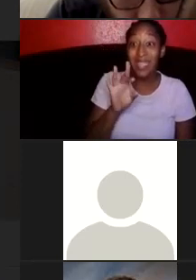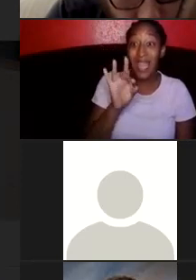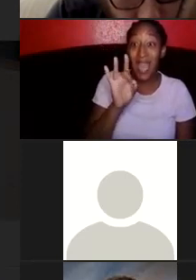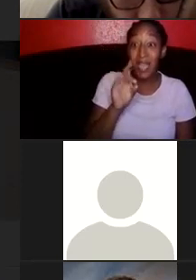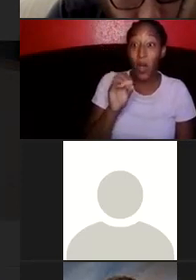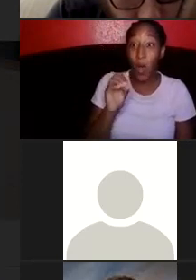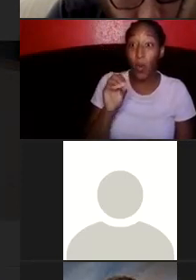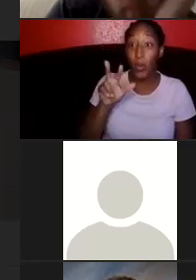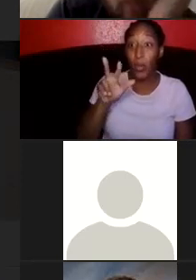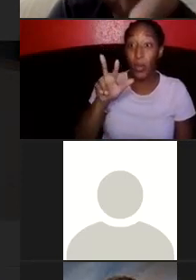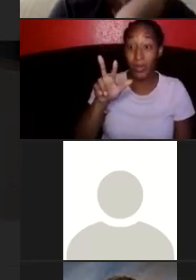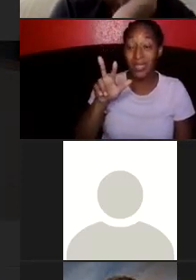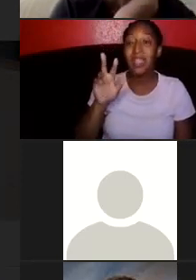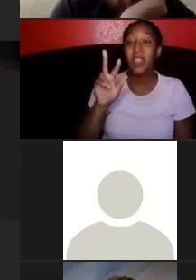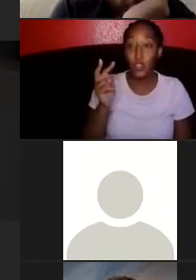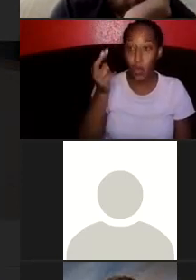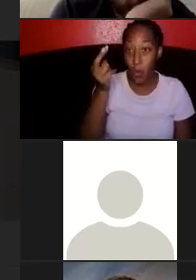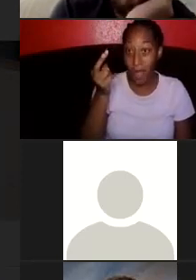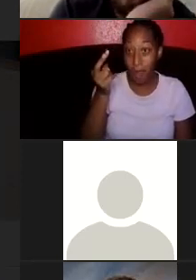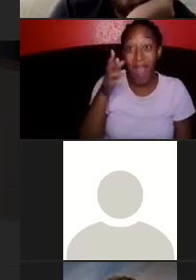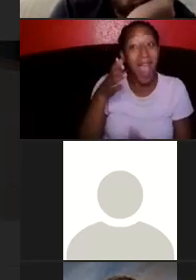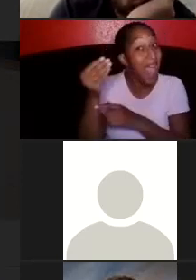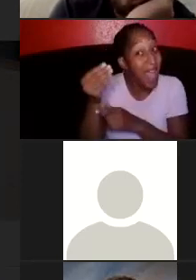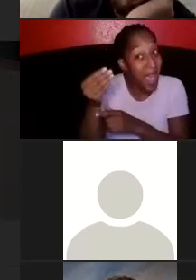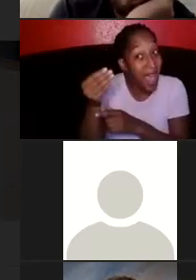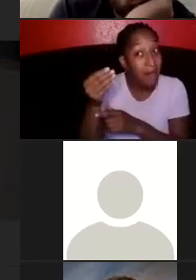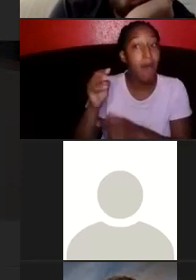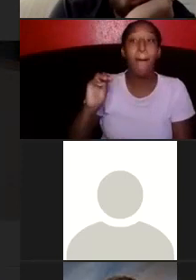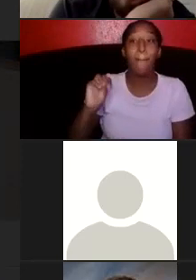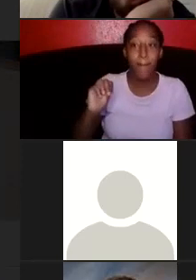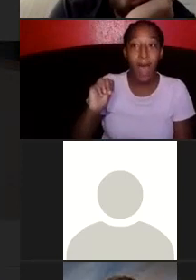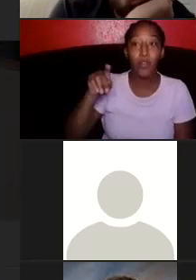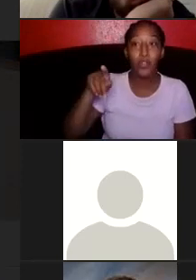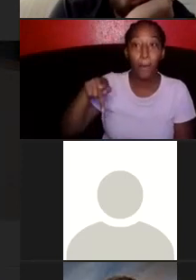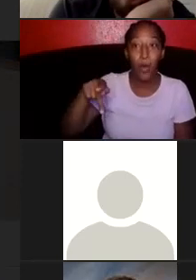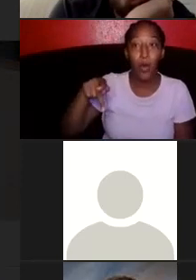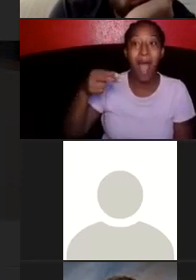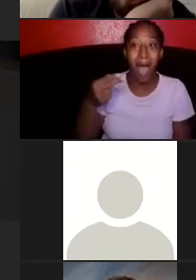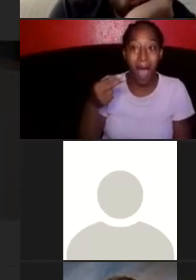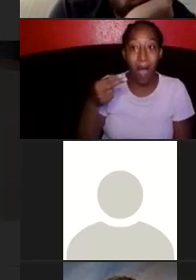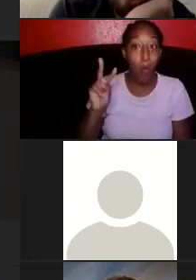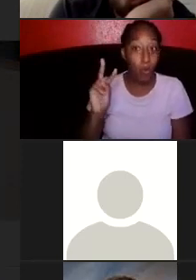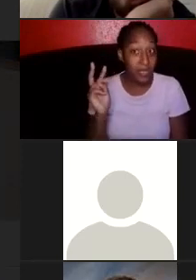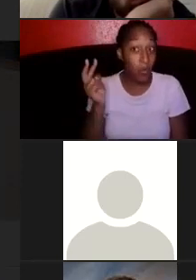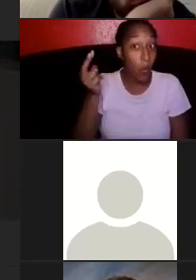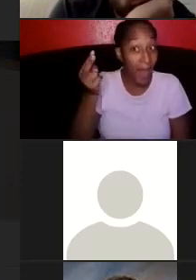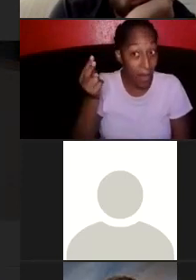per hour. That has to get squared as well. And then you divide that by 26,000